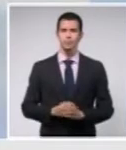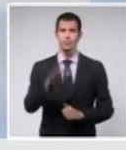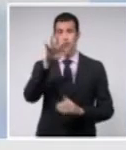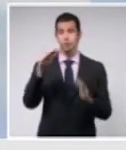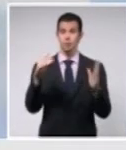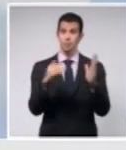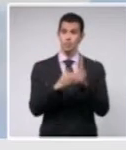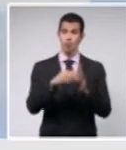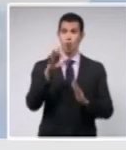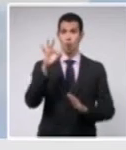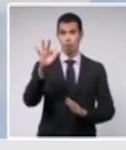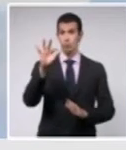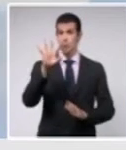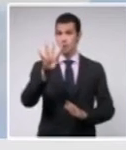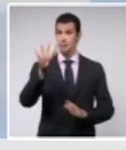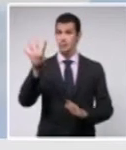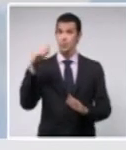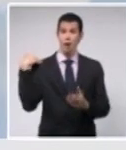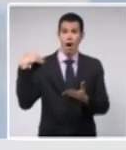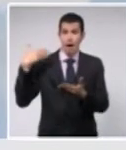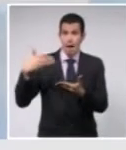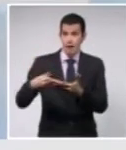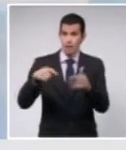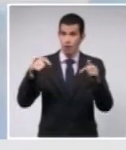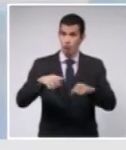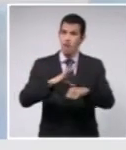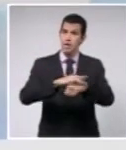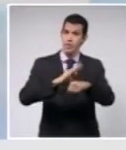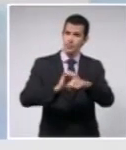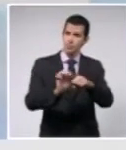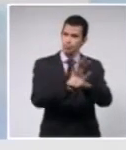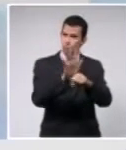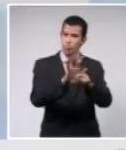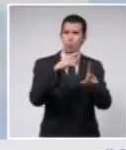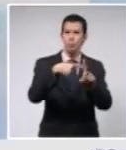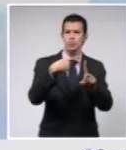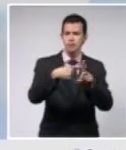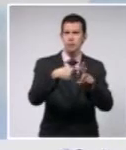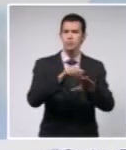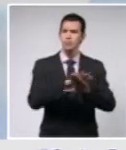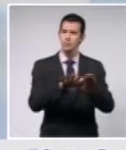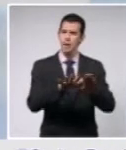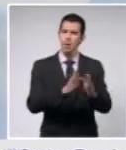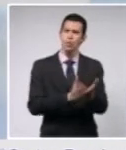5,845 people who have been diagnosed with the virus thus far in Cuba,